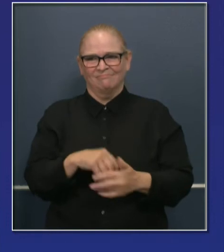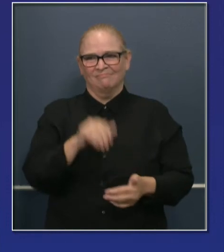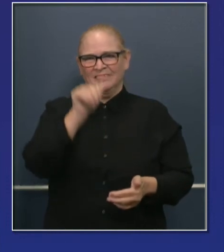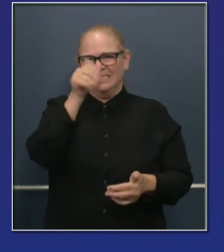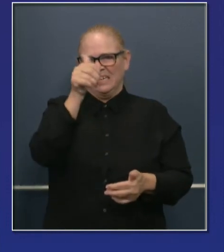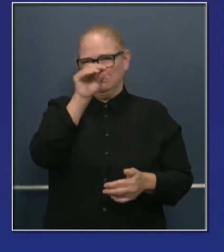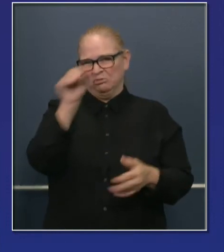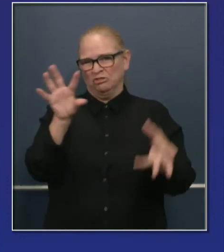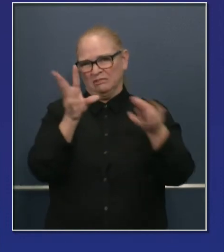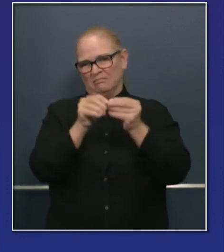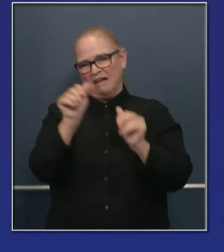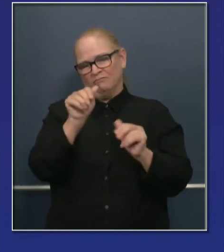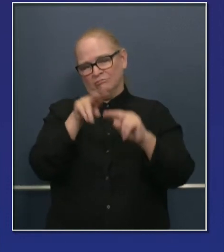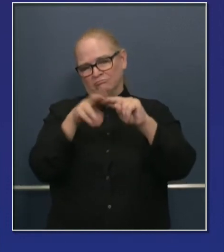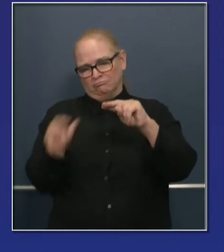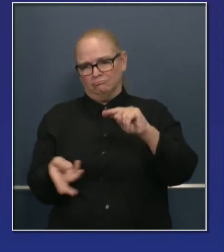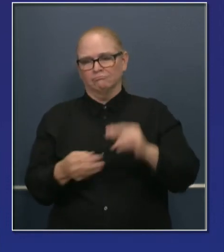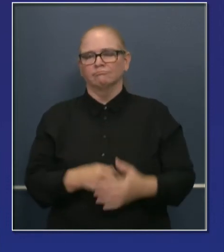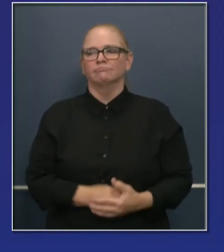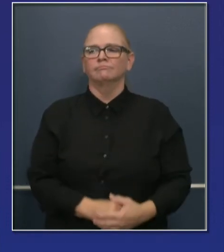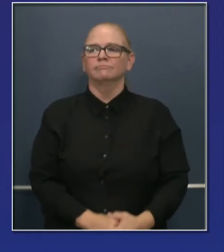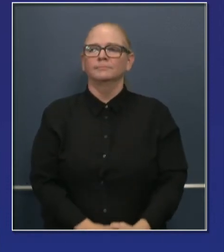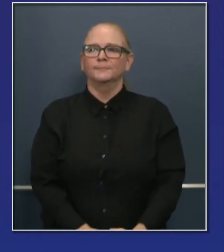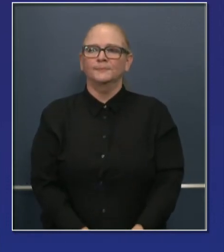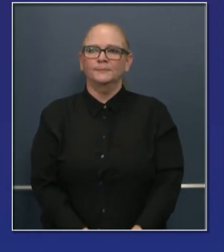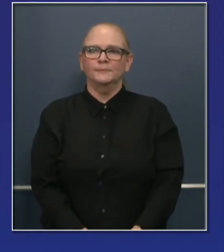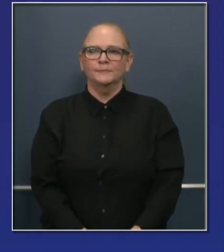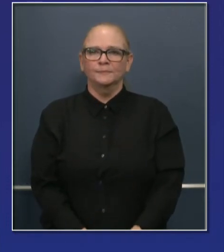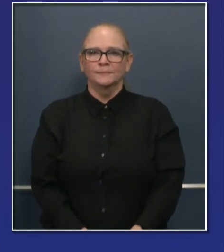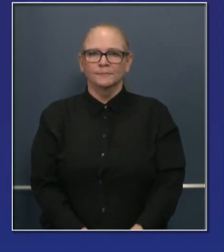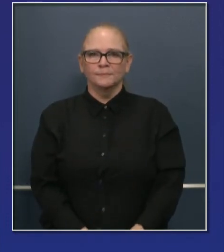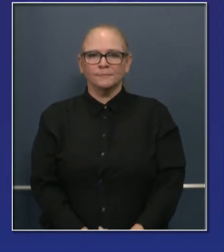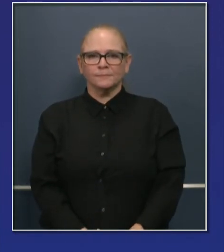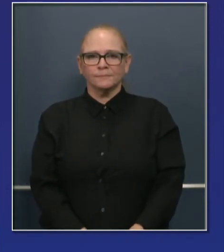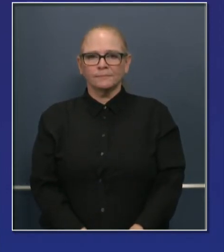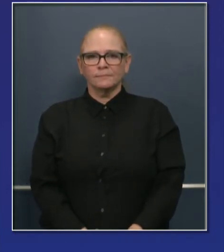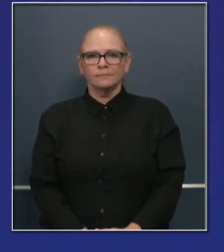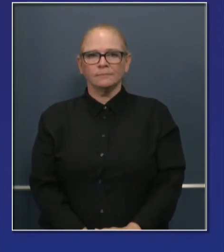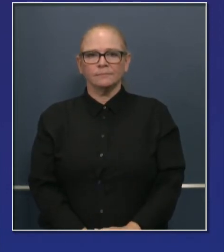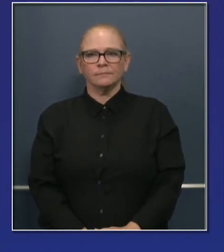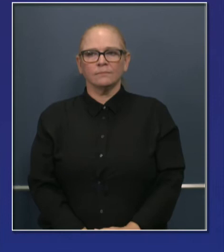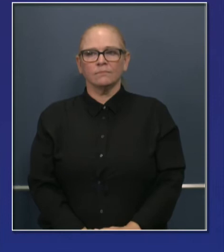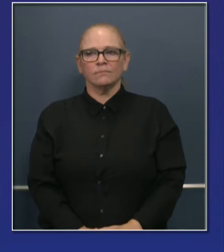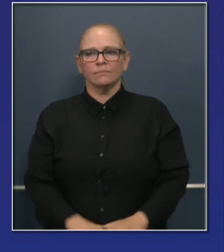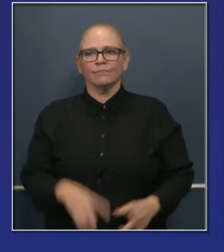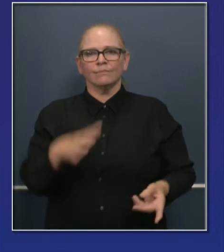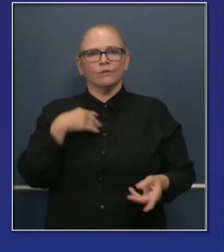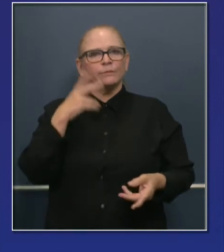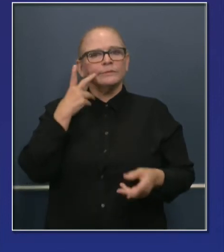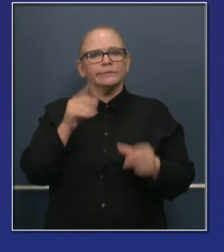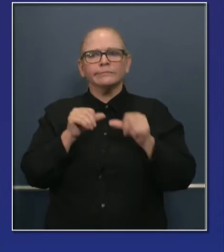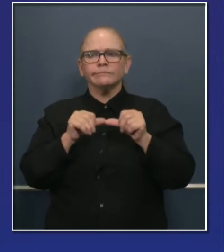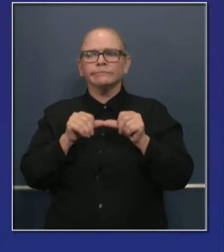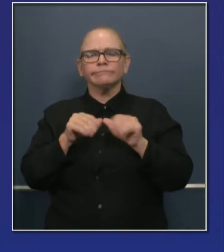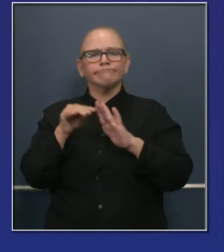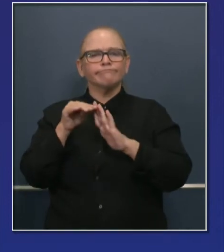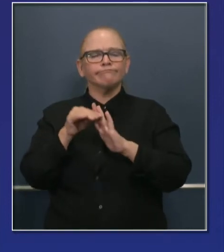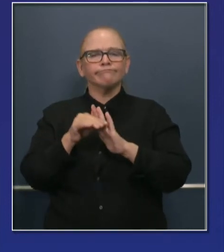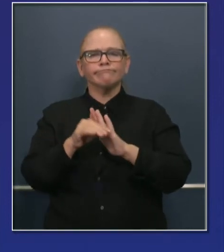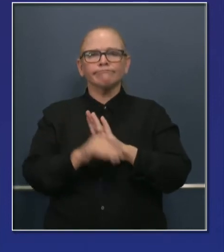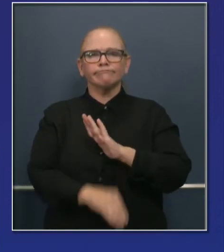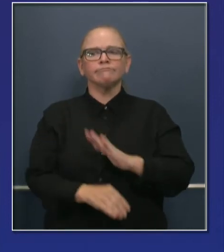decline. Last slide set we shared with you over a week ago showed a 9% increase. So again, a decline in